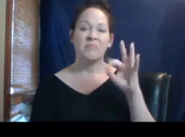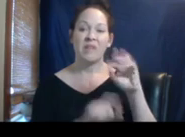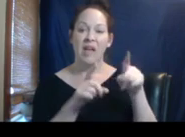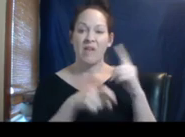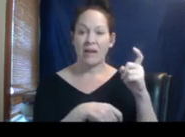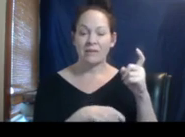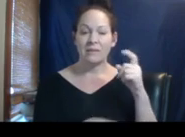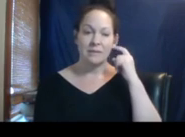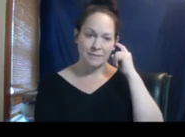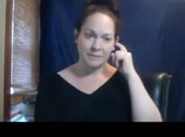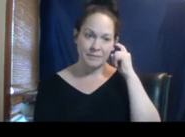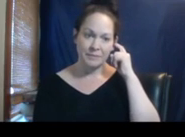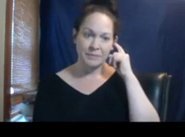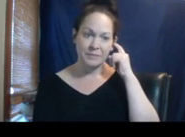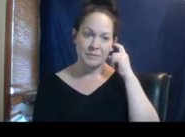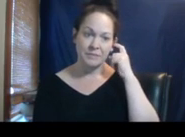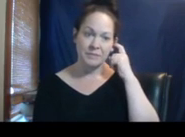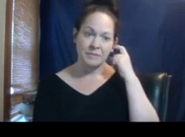x